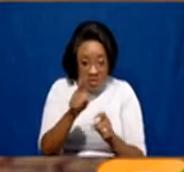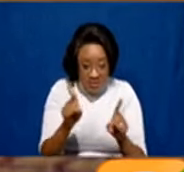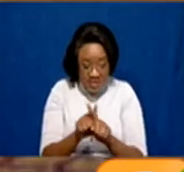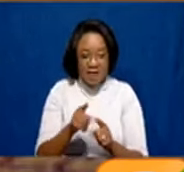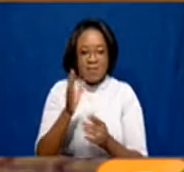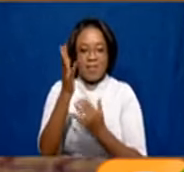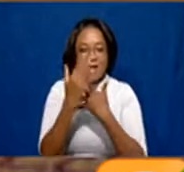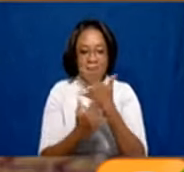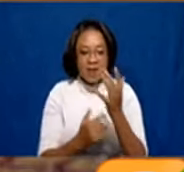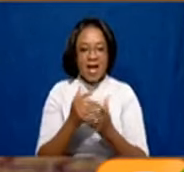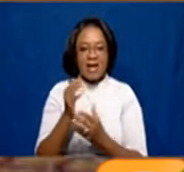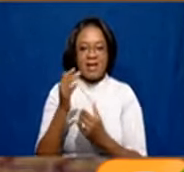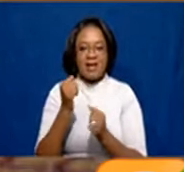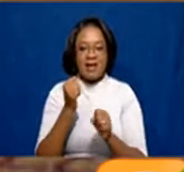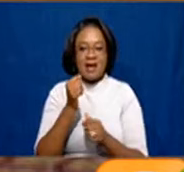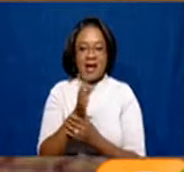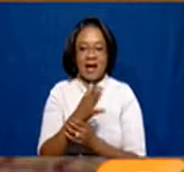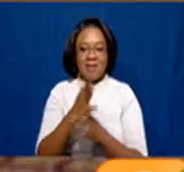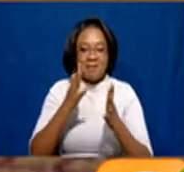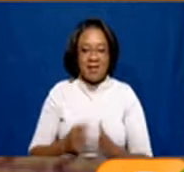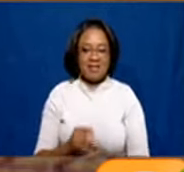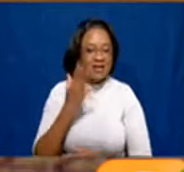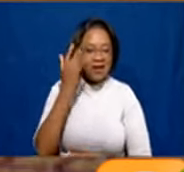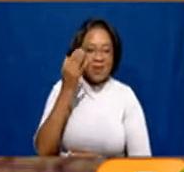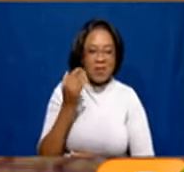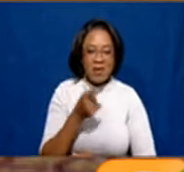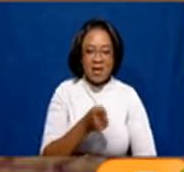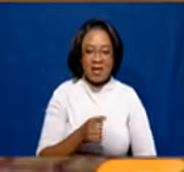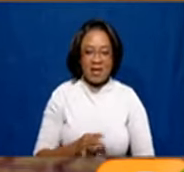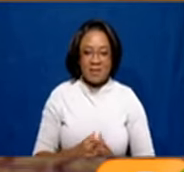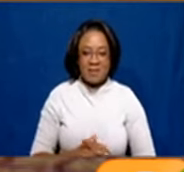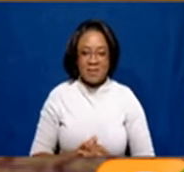as well. What got you into that advocacy work?